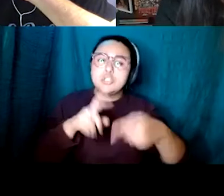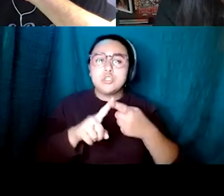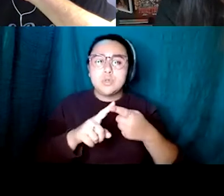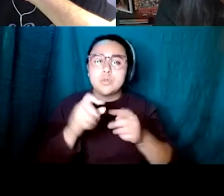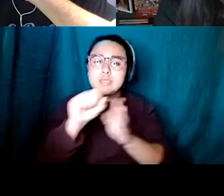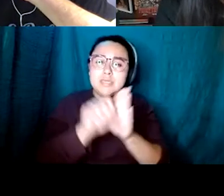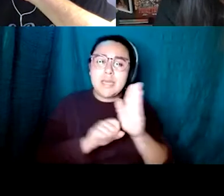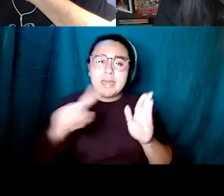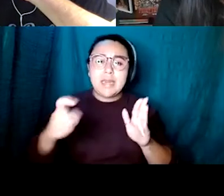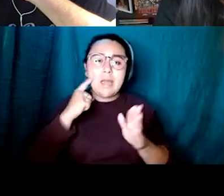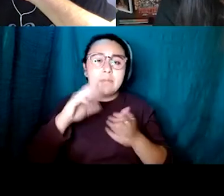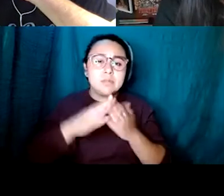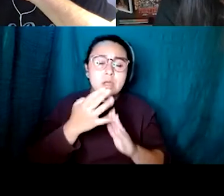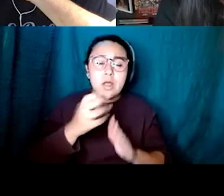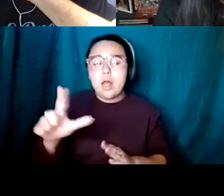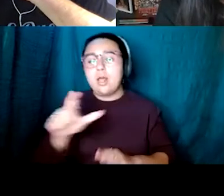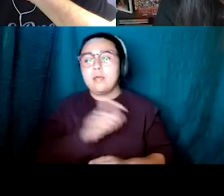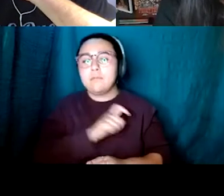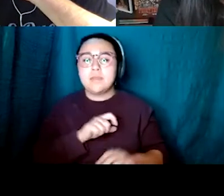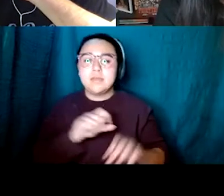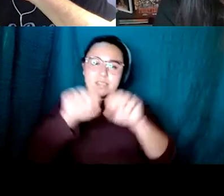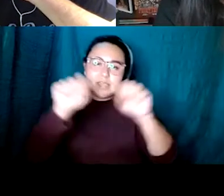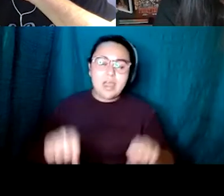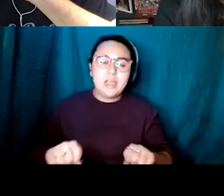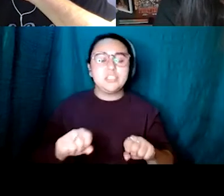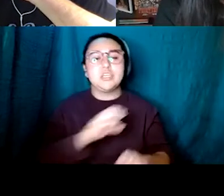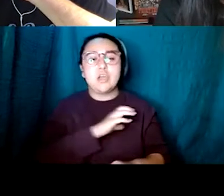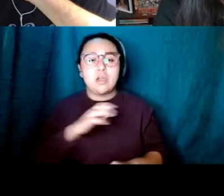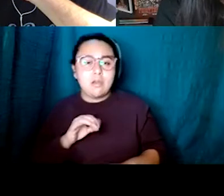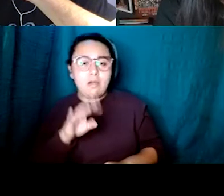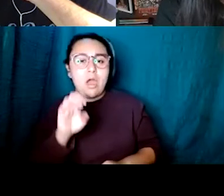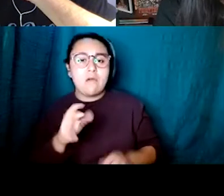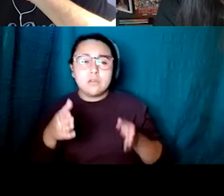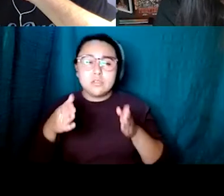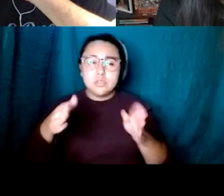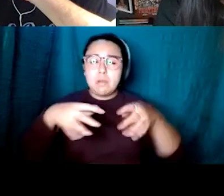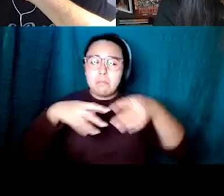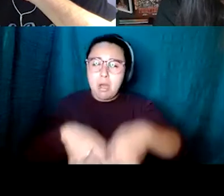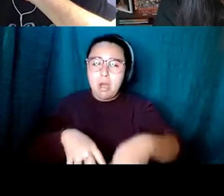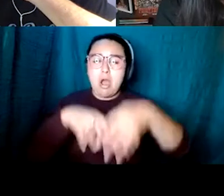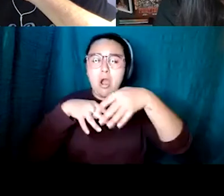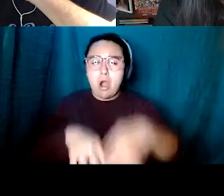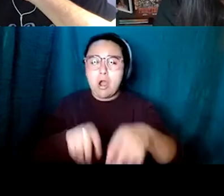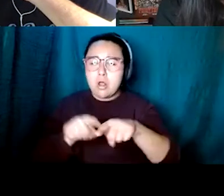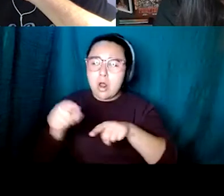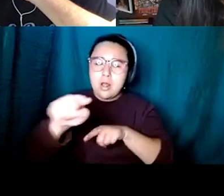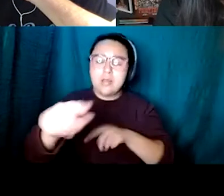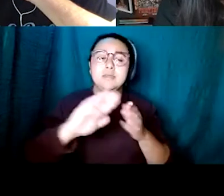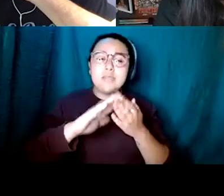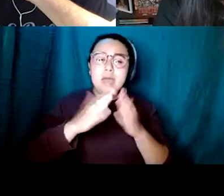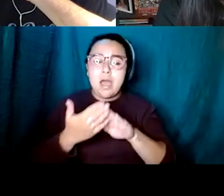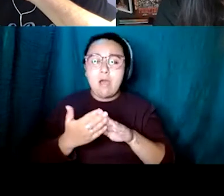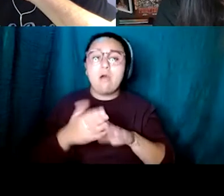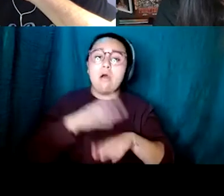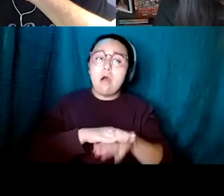hall, police stations, congressional offices. We've marched down city streets, across town, on campuses, and in protests